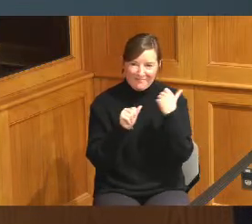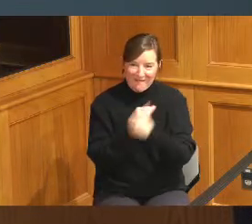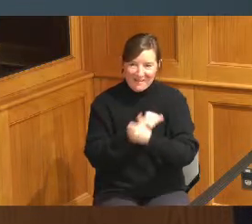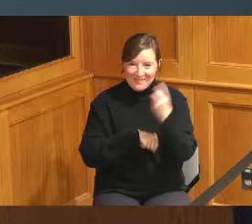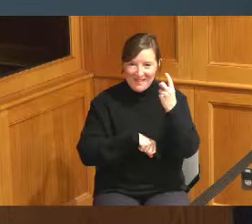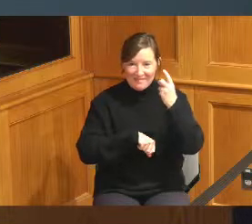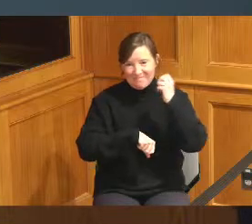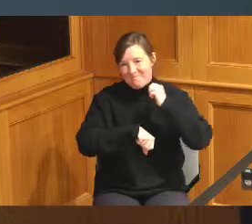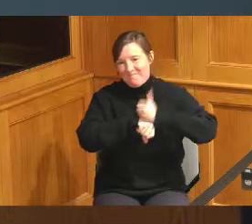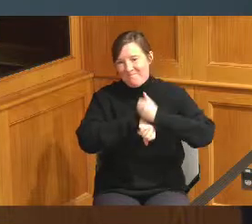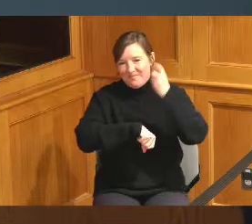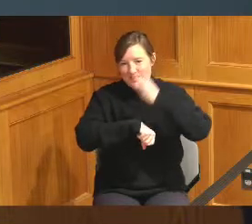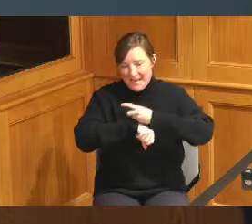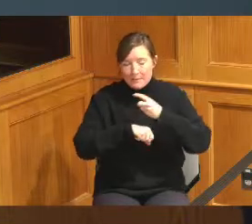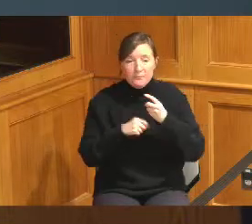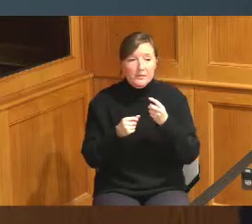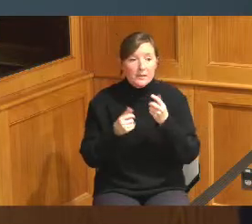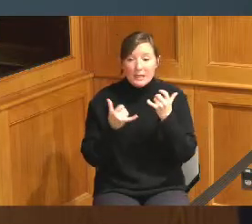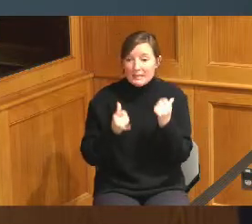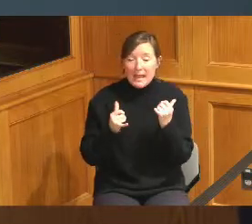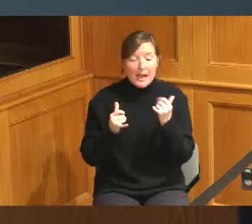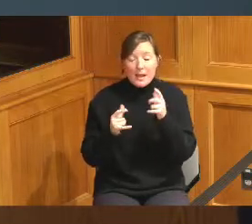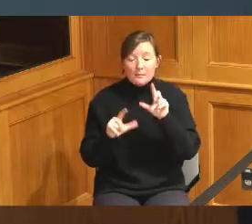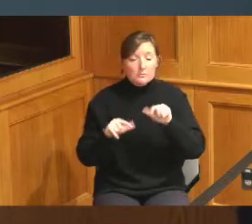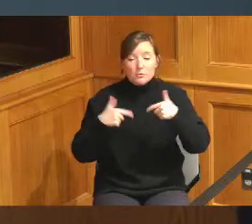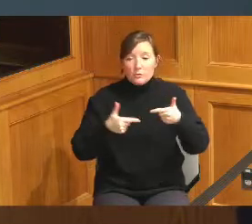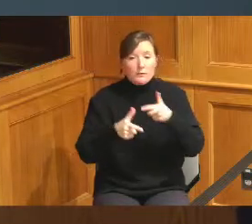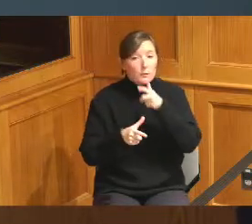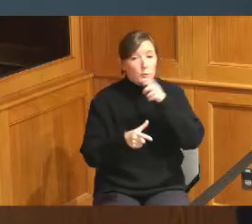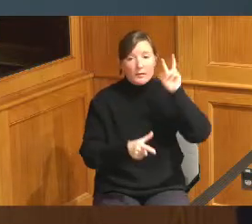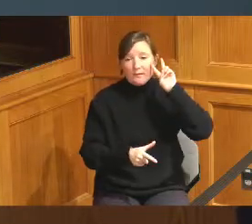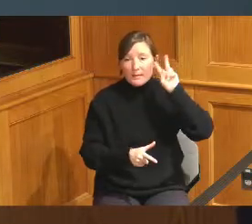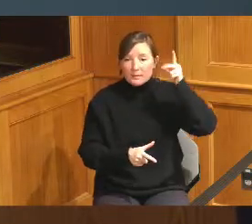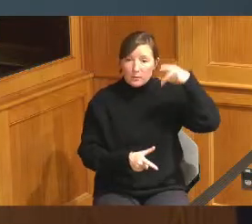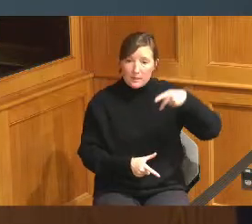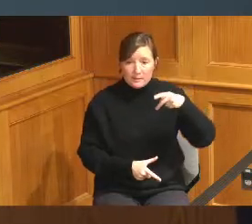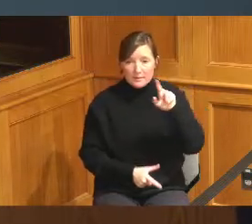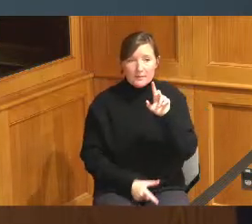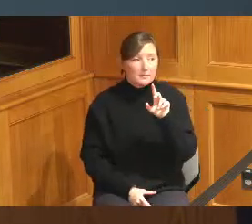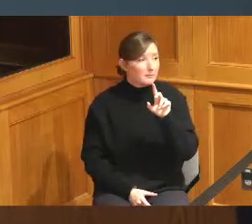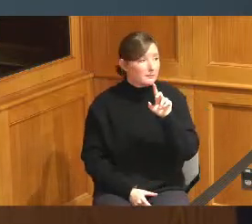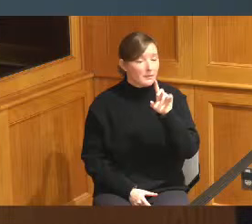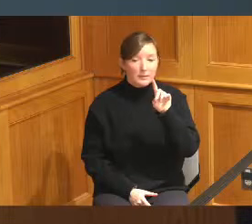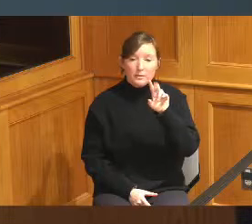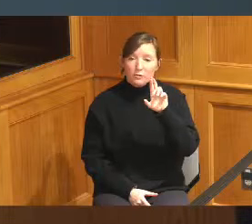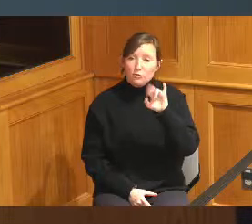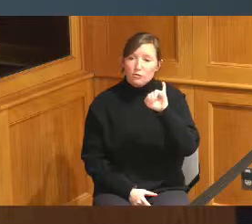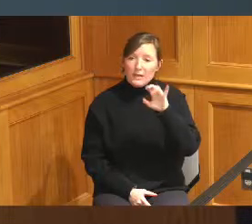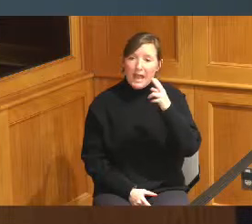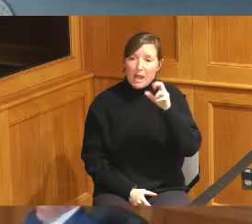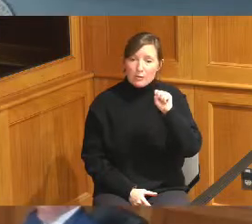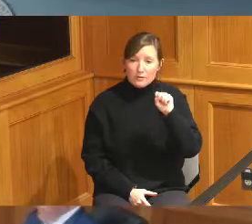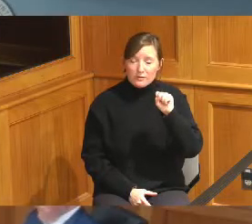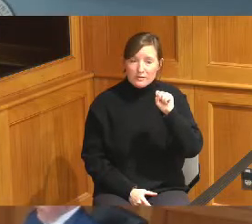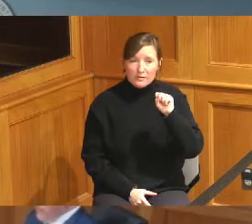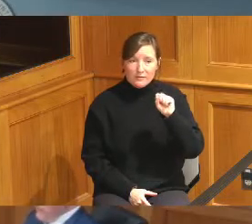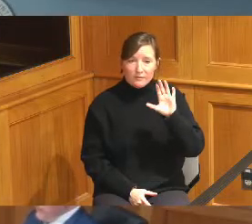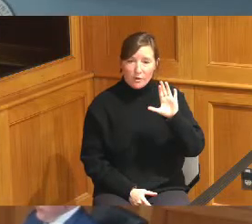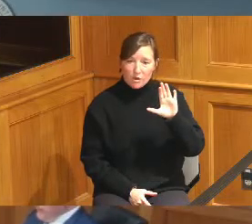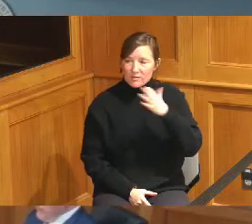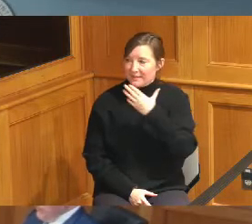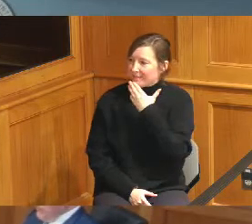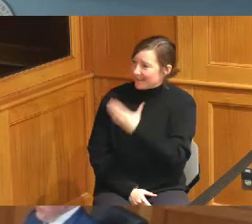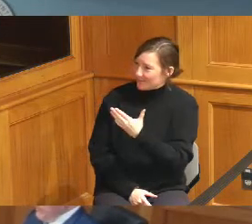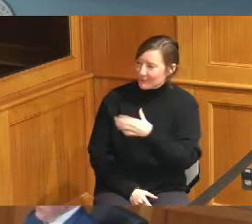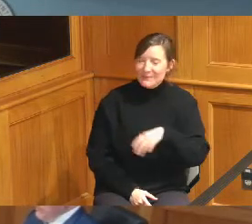So I will now turn it over to Vice President Driehaus for her